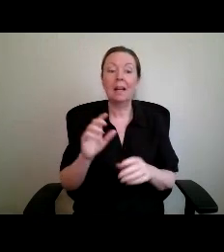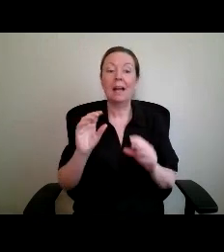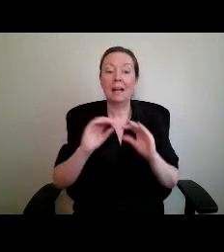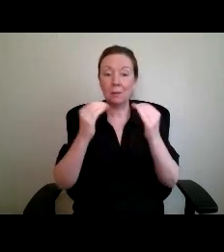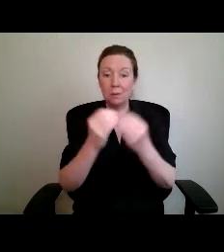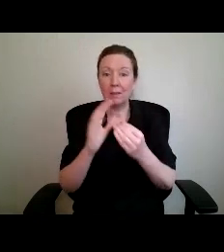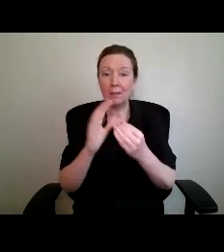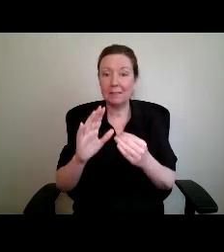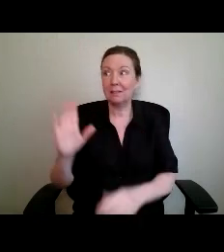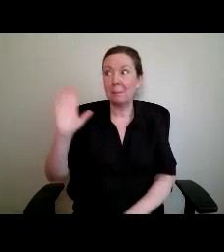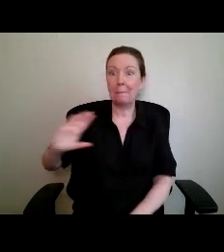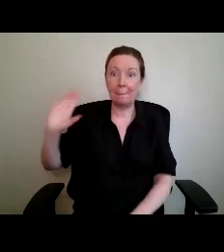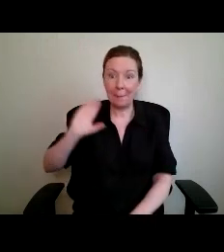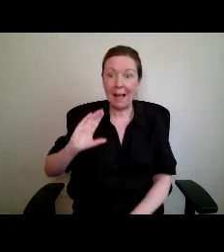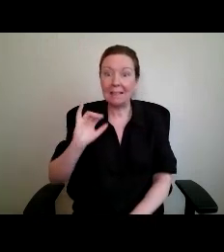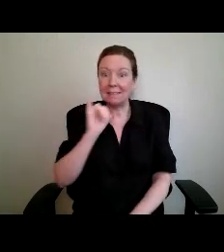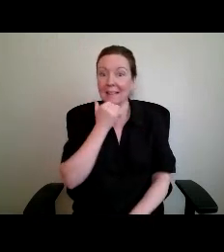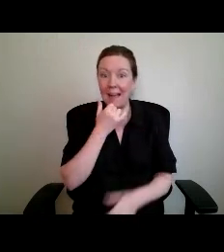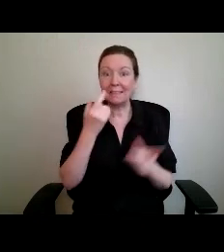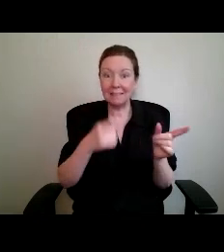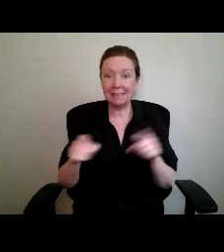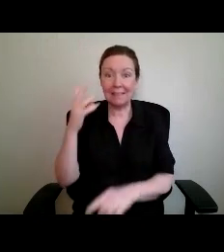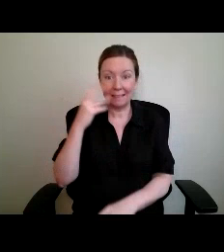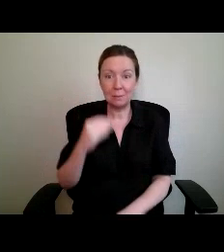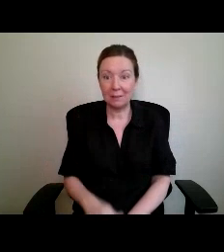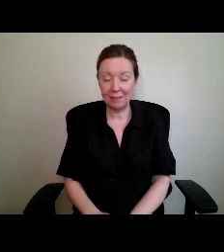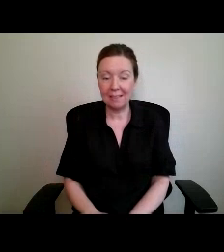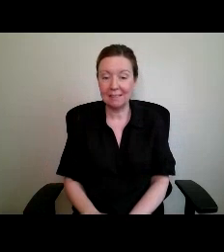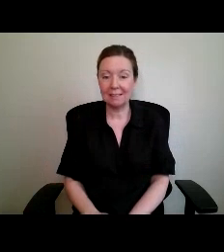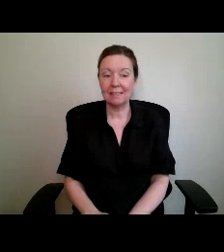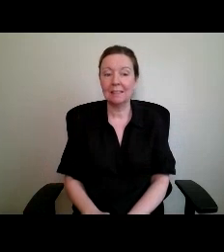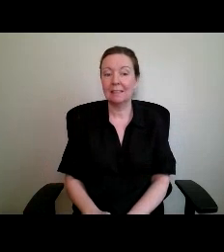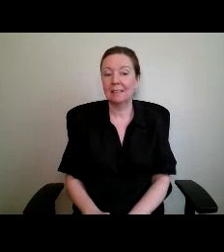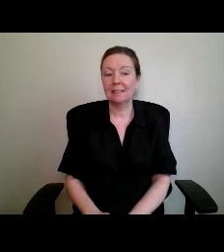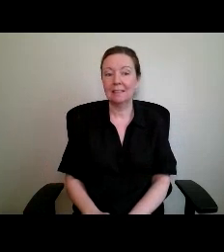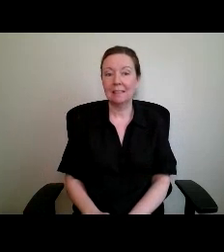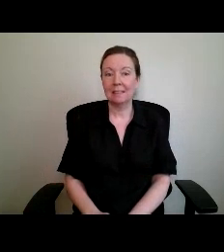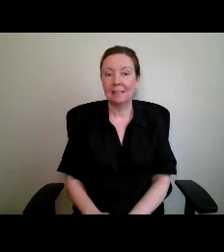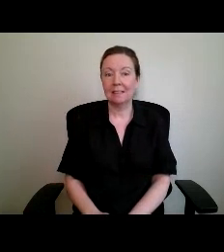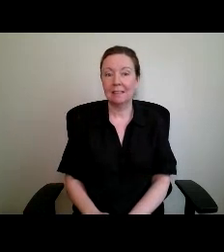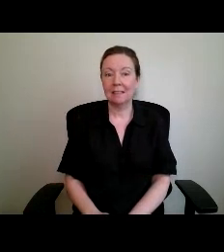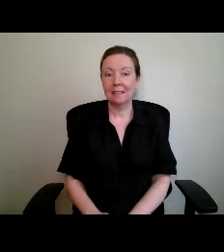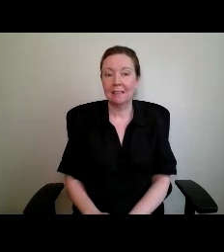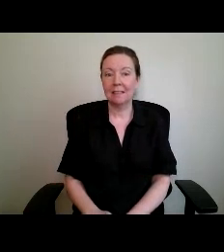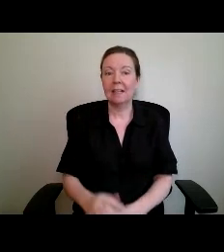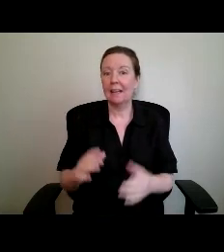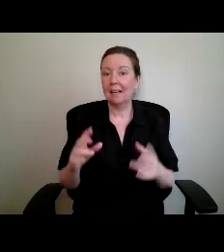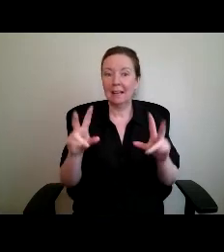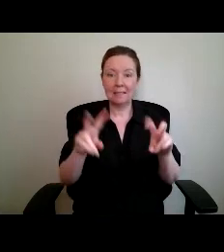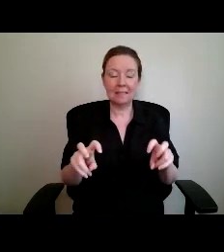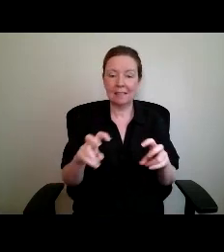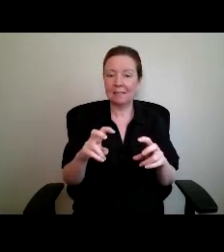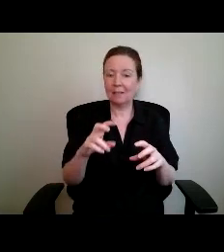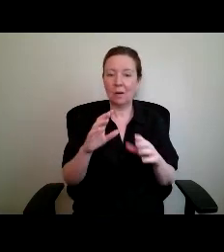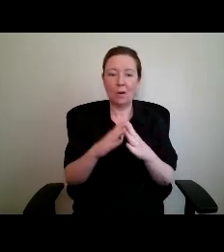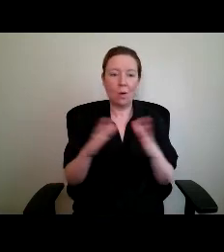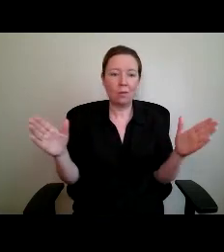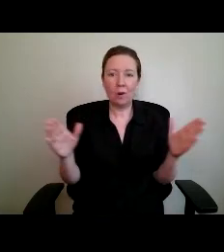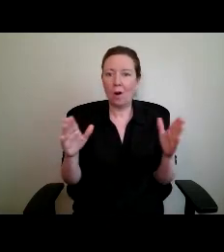organization's past accident experience. Insurers assess risk based on overall workplace